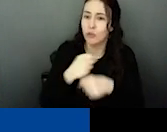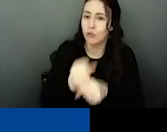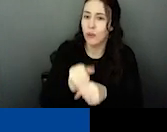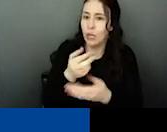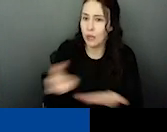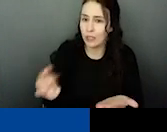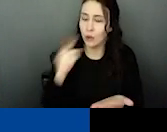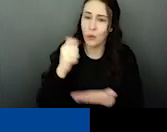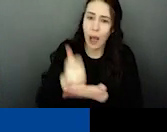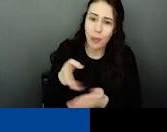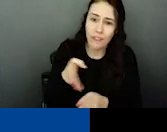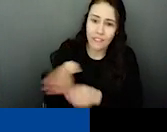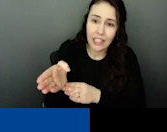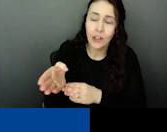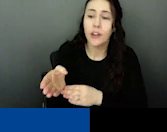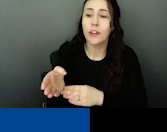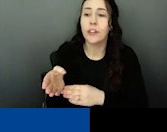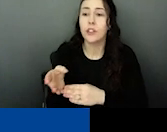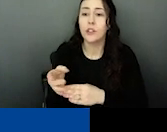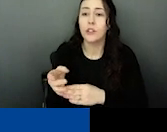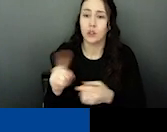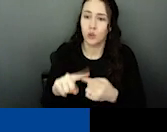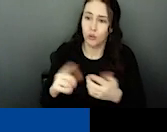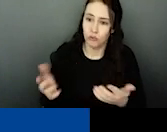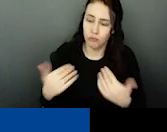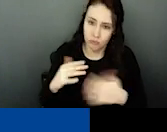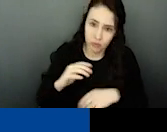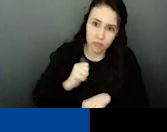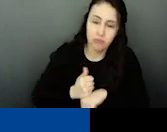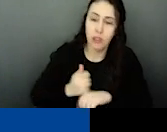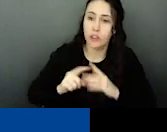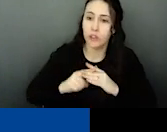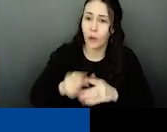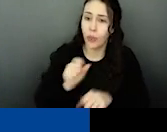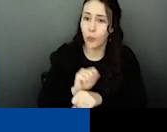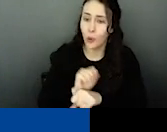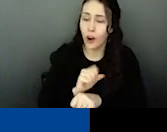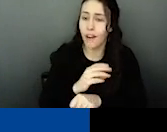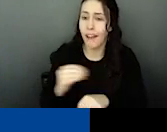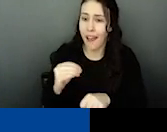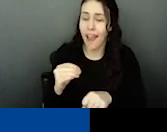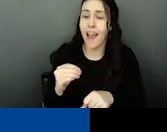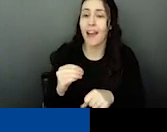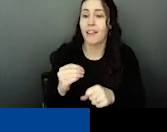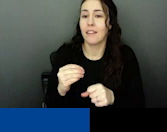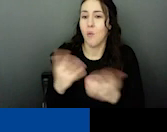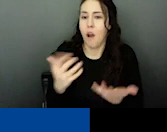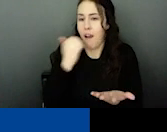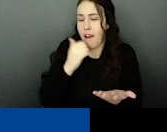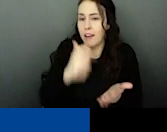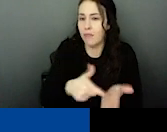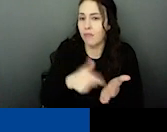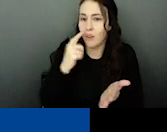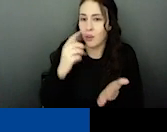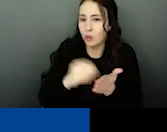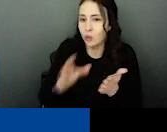field to get started in this work and to sort of ground what they do every day for student success and learning in